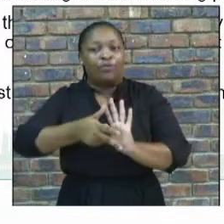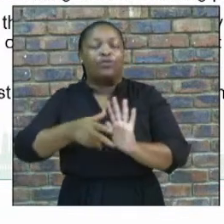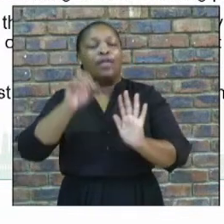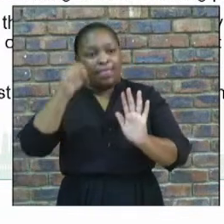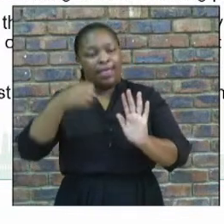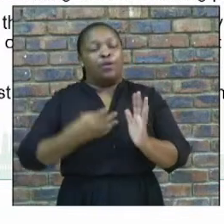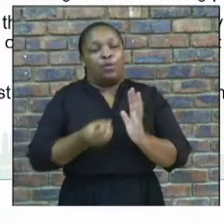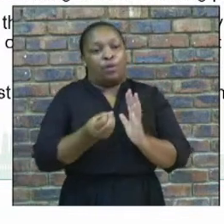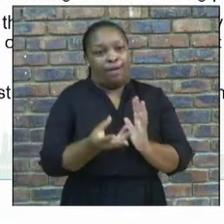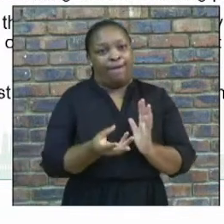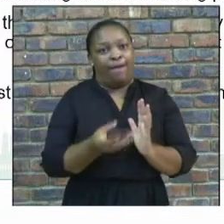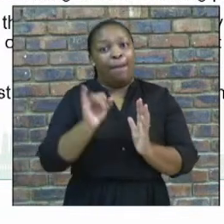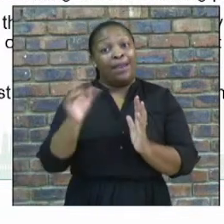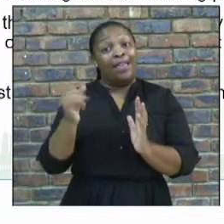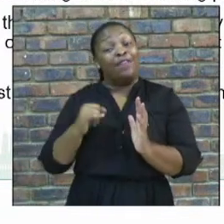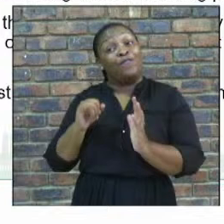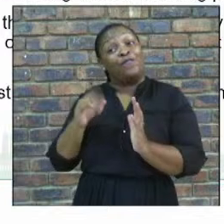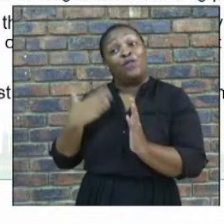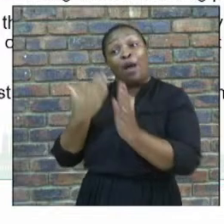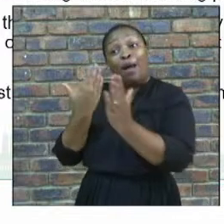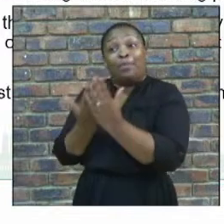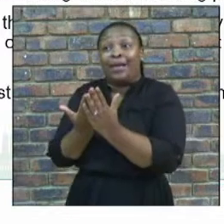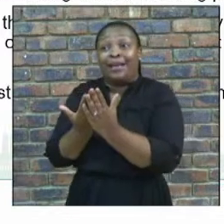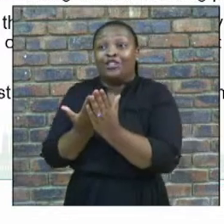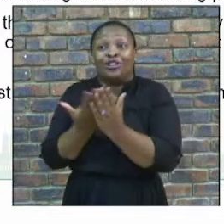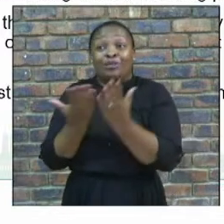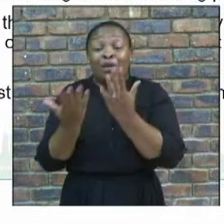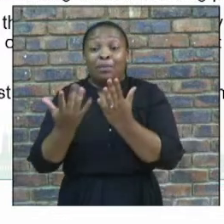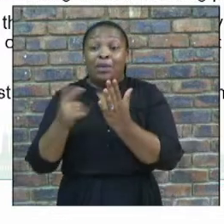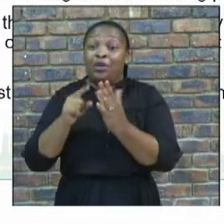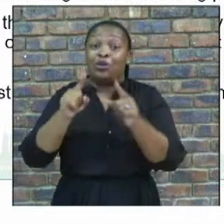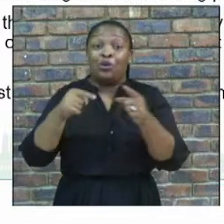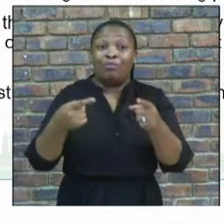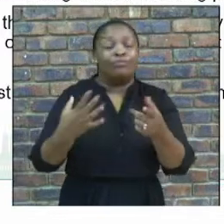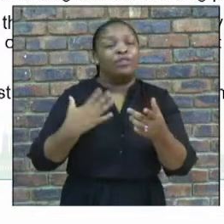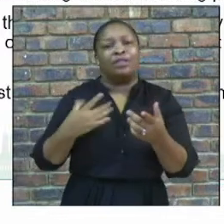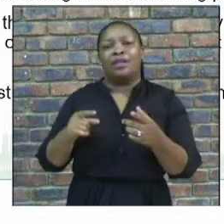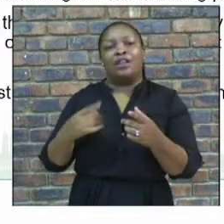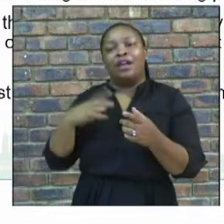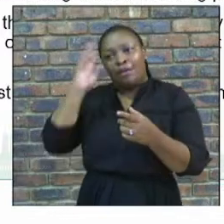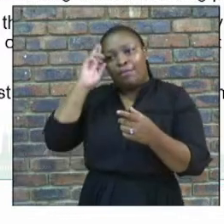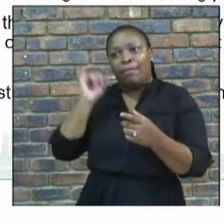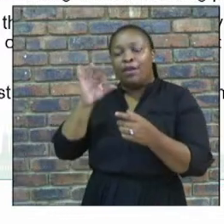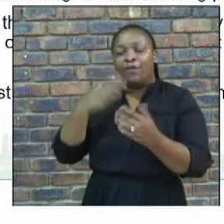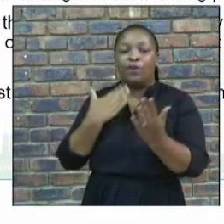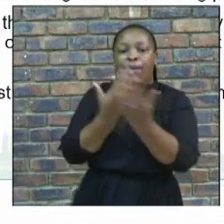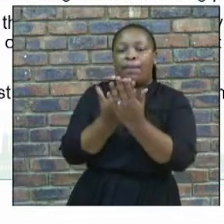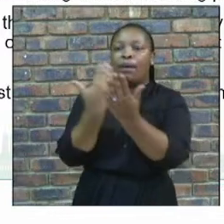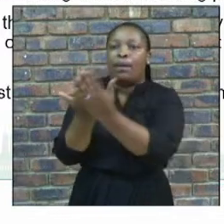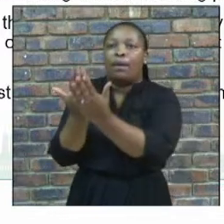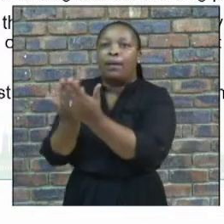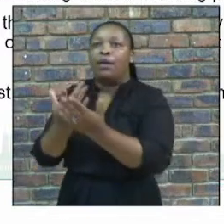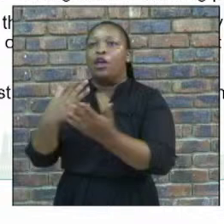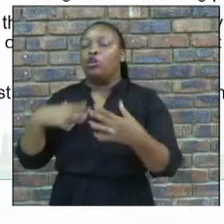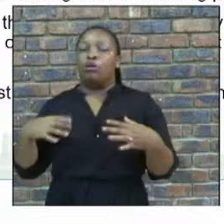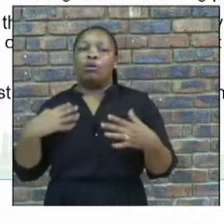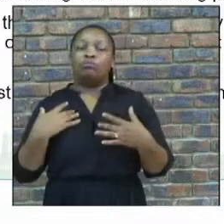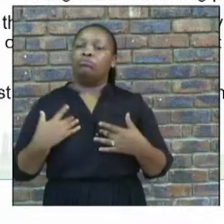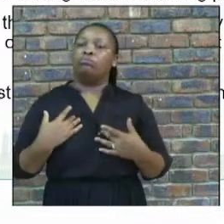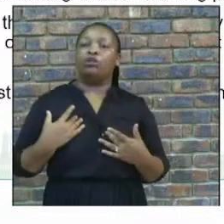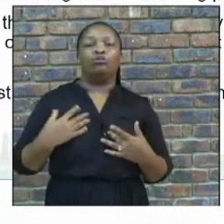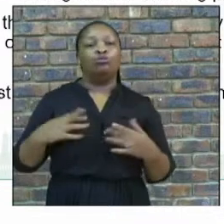applicable. So your application is not guaranteed as that you will be given that petroleum right. Then